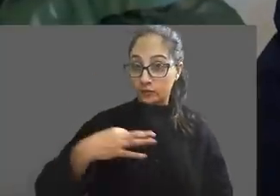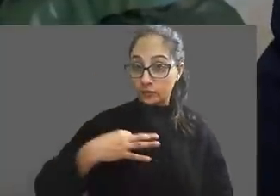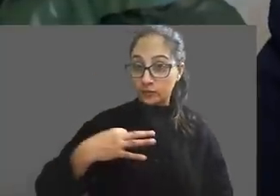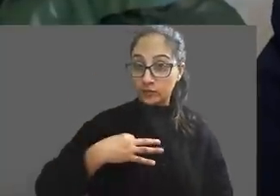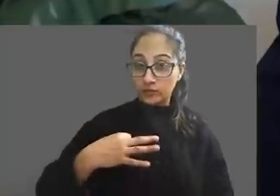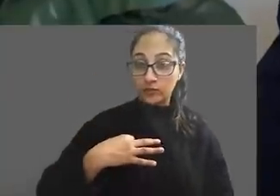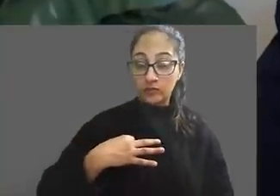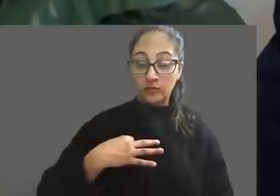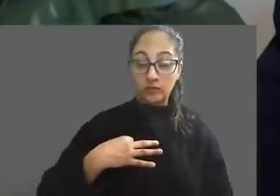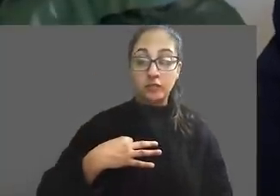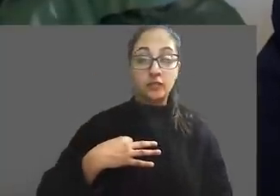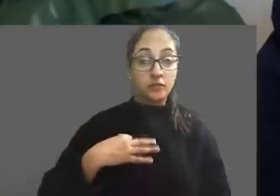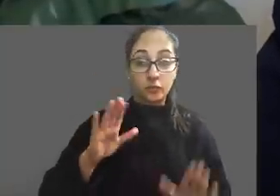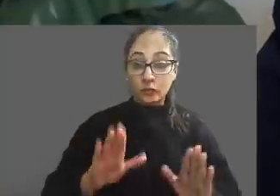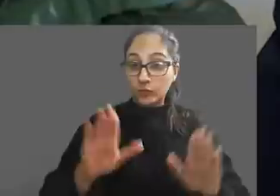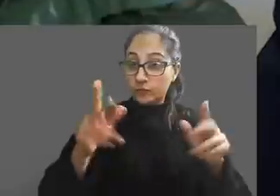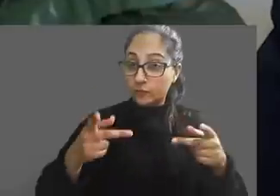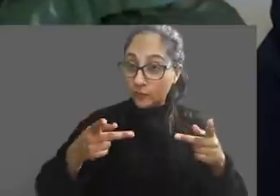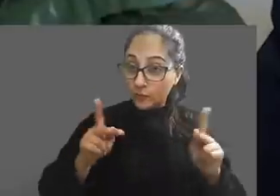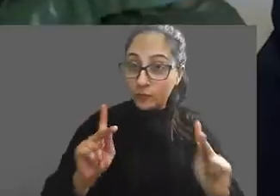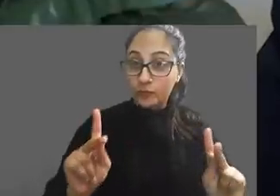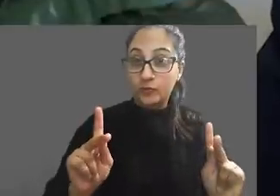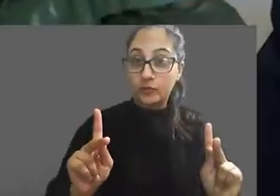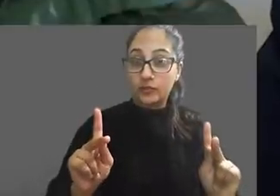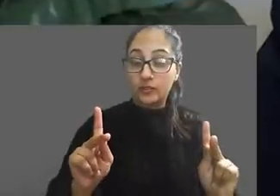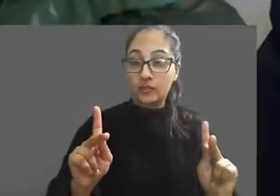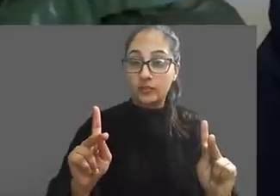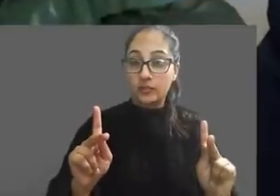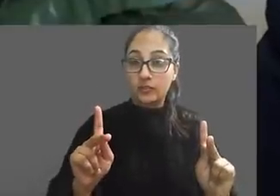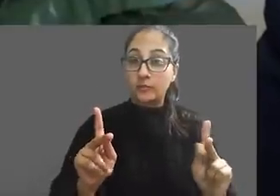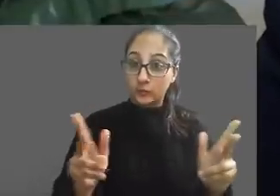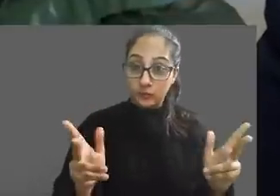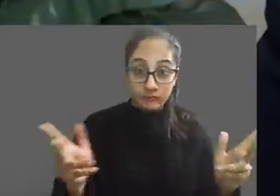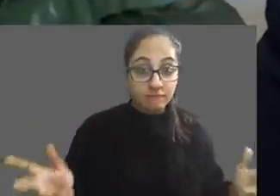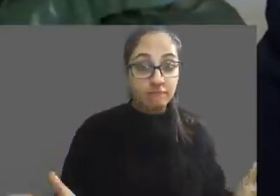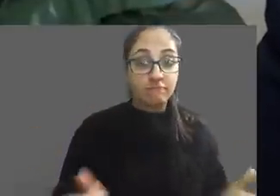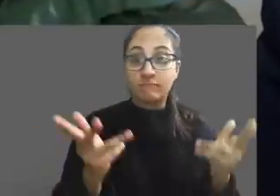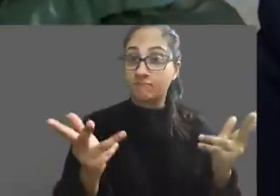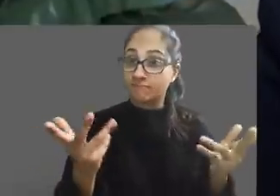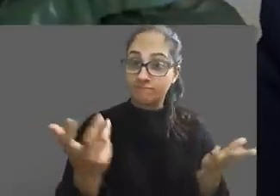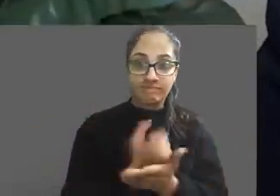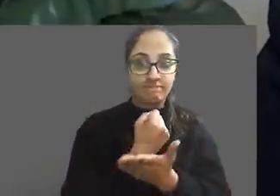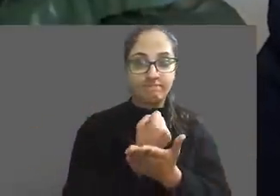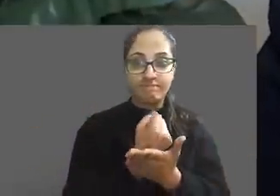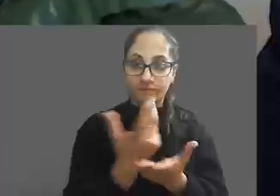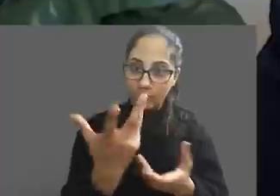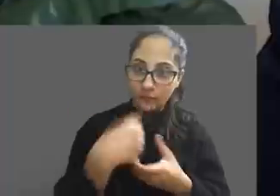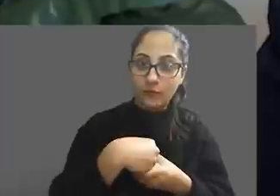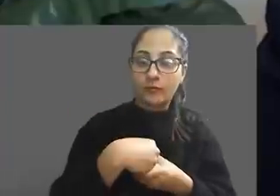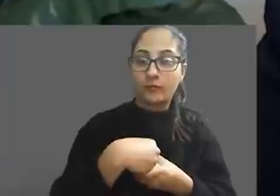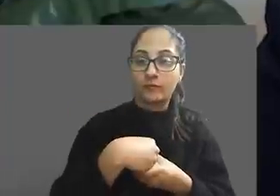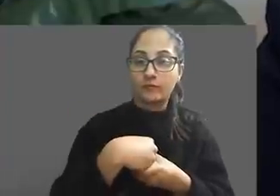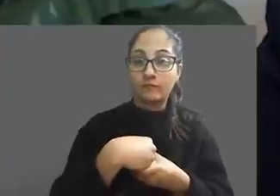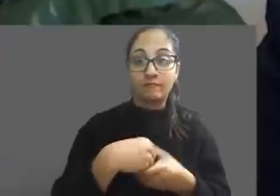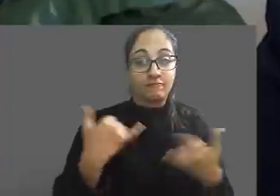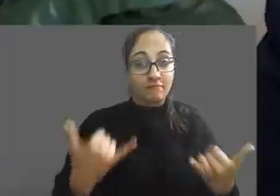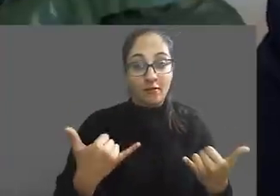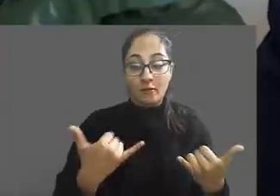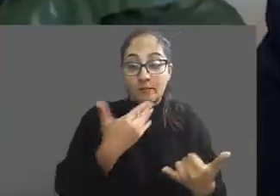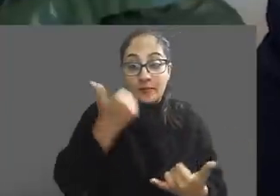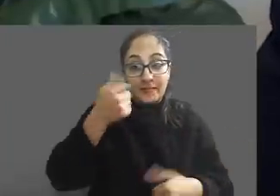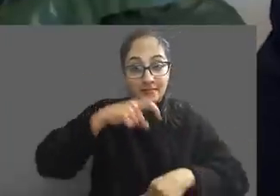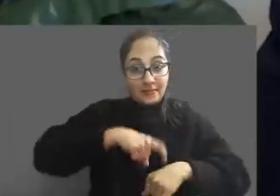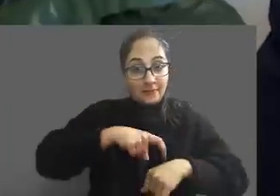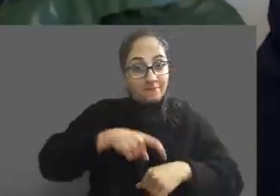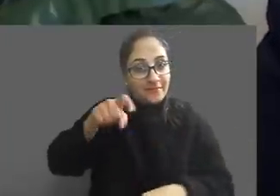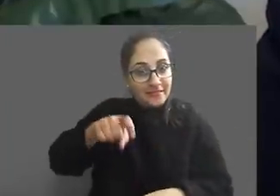The Office of Research and Policy Development of the Corporation for National and Community Service published a study bringing together